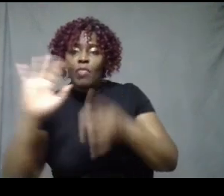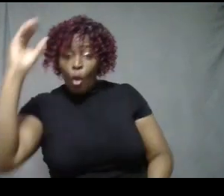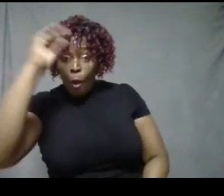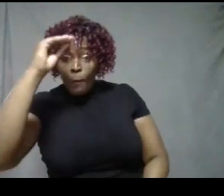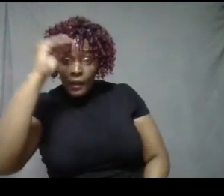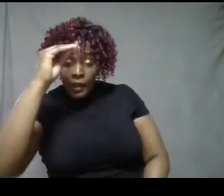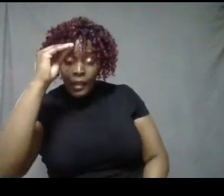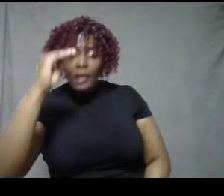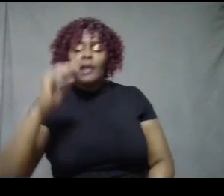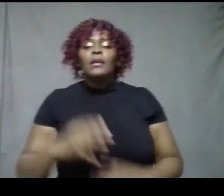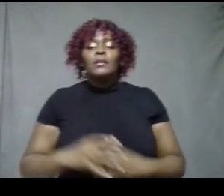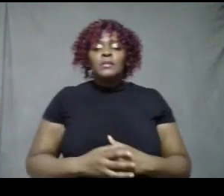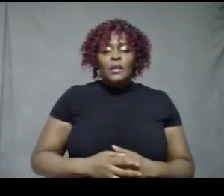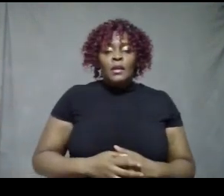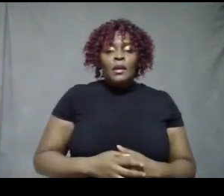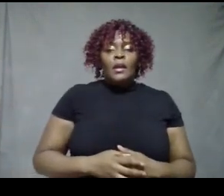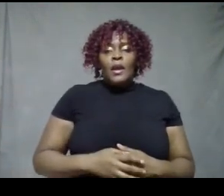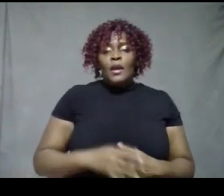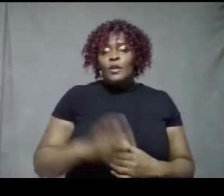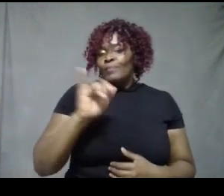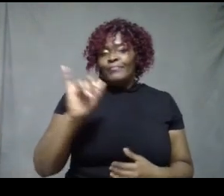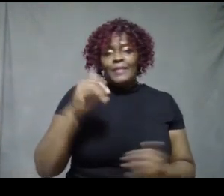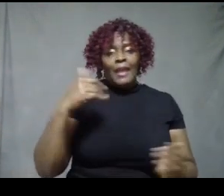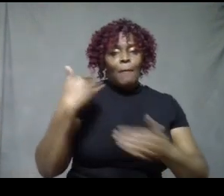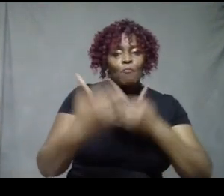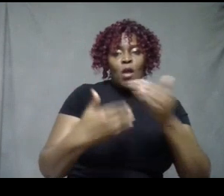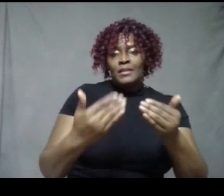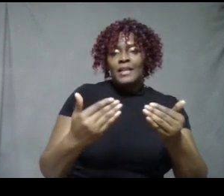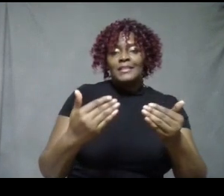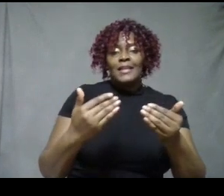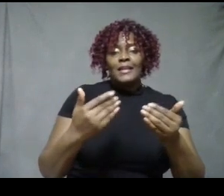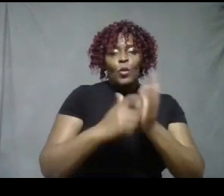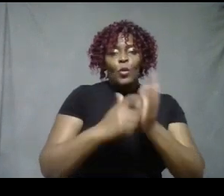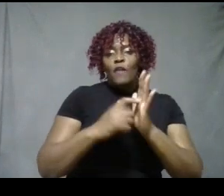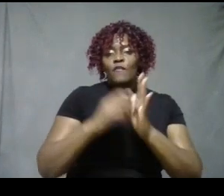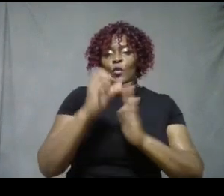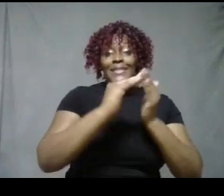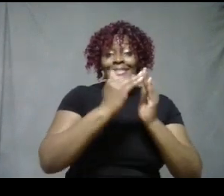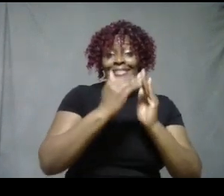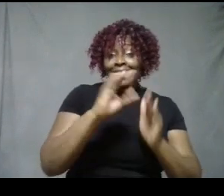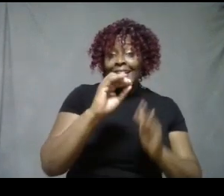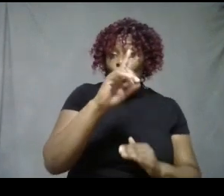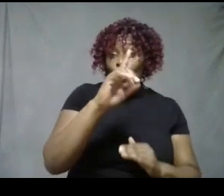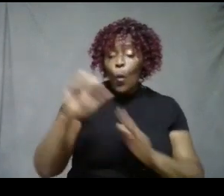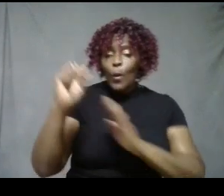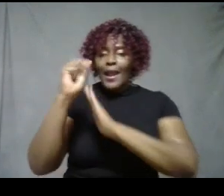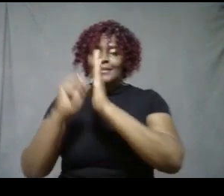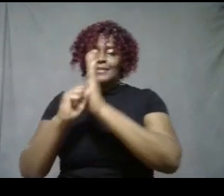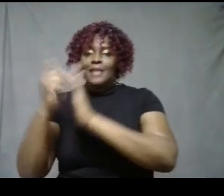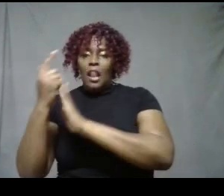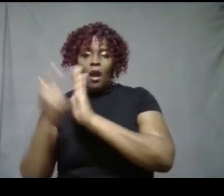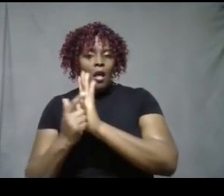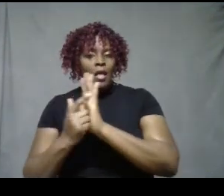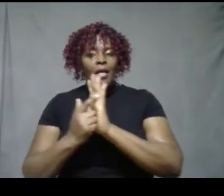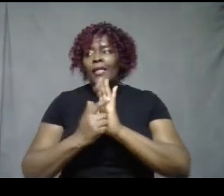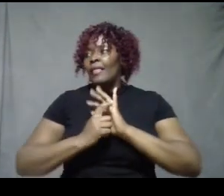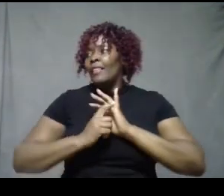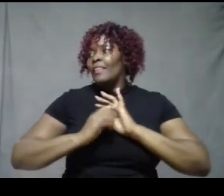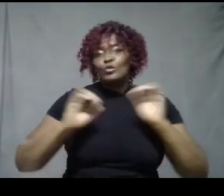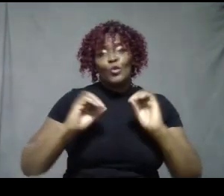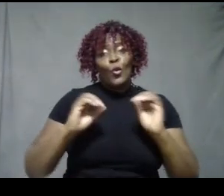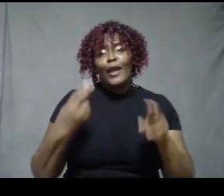public process that's required by your city code and by state law. There's no shortcut to